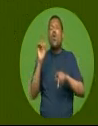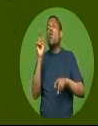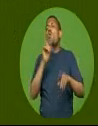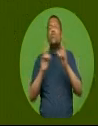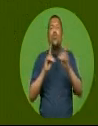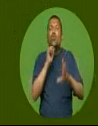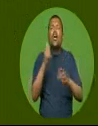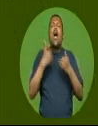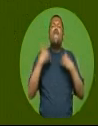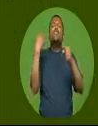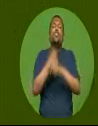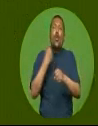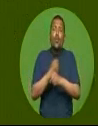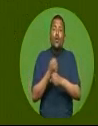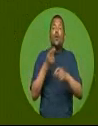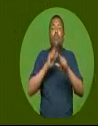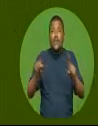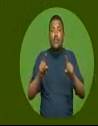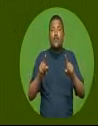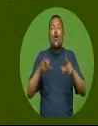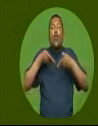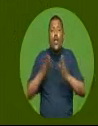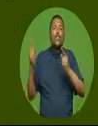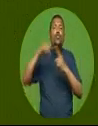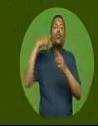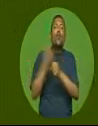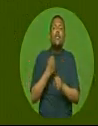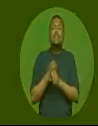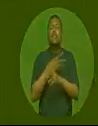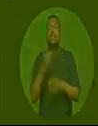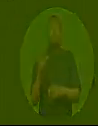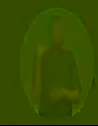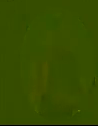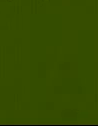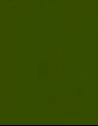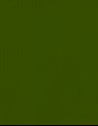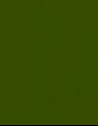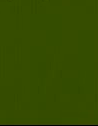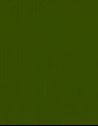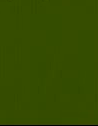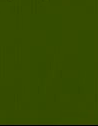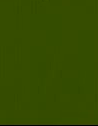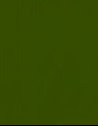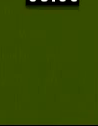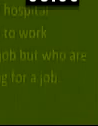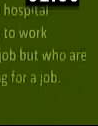People who do not have a job but who are willing to work and are searching for a job.